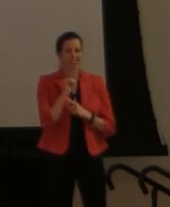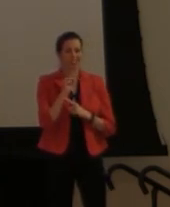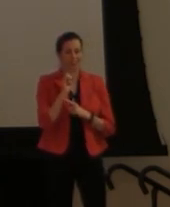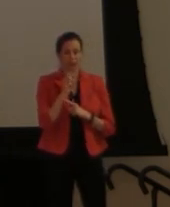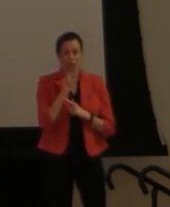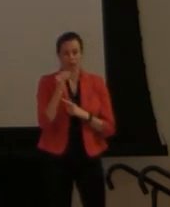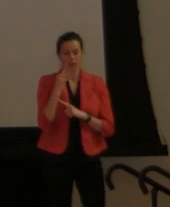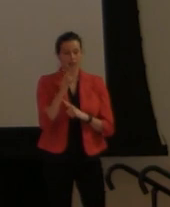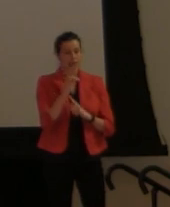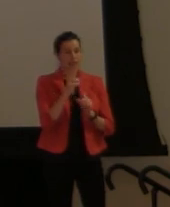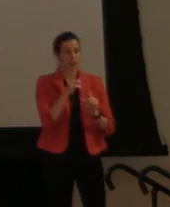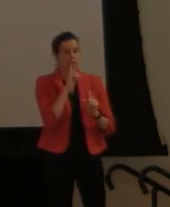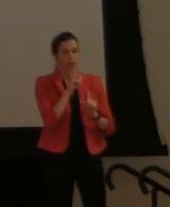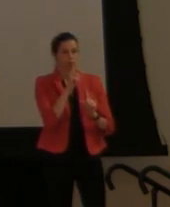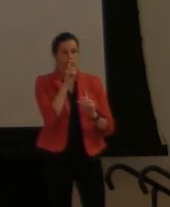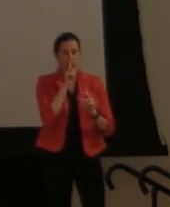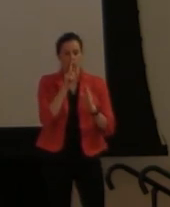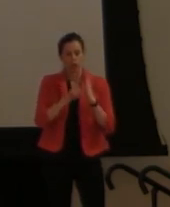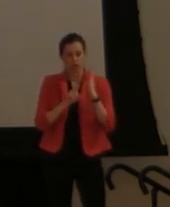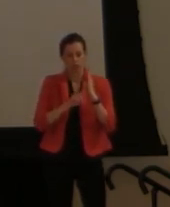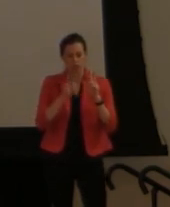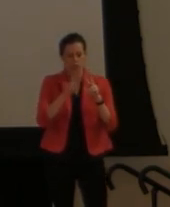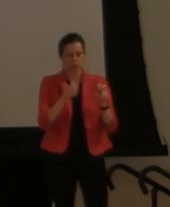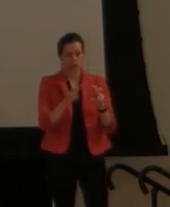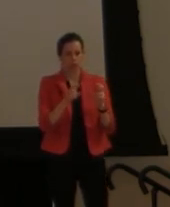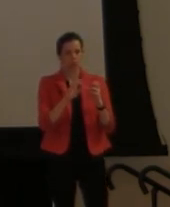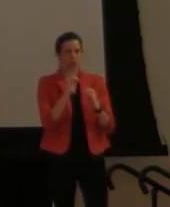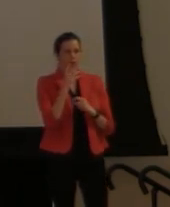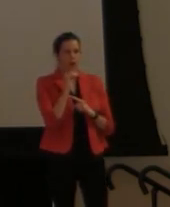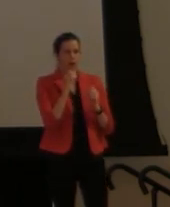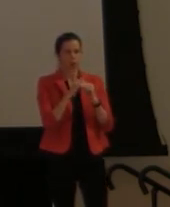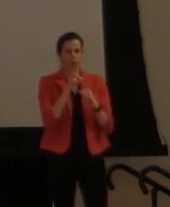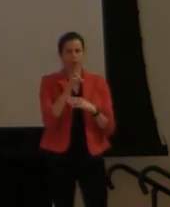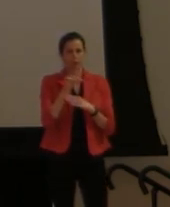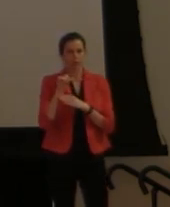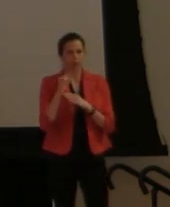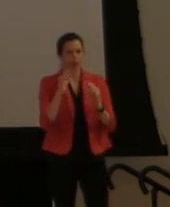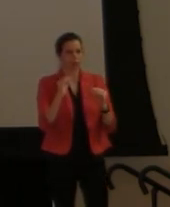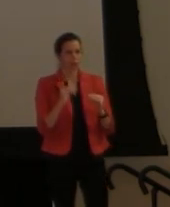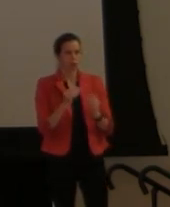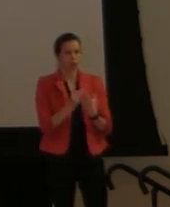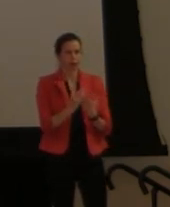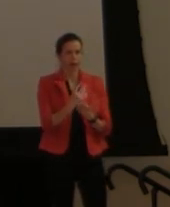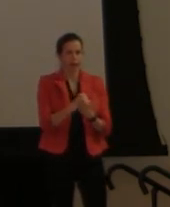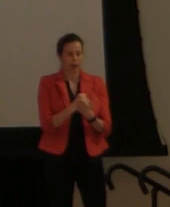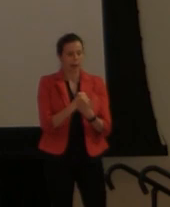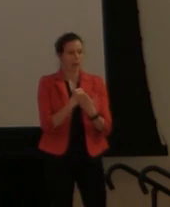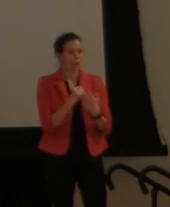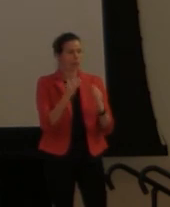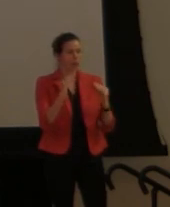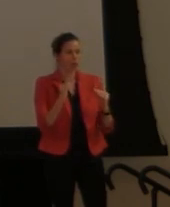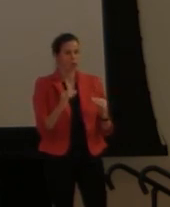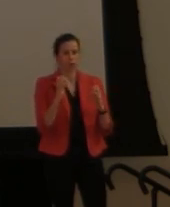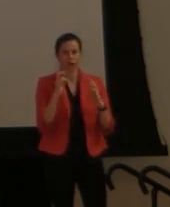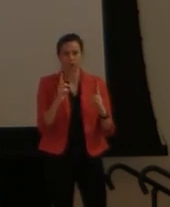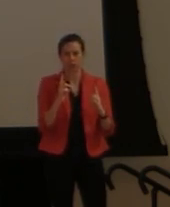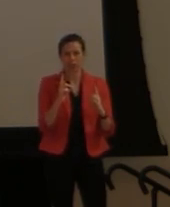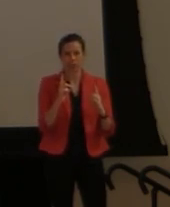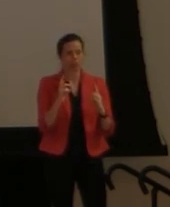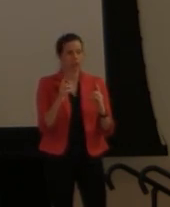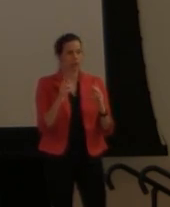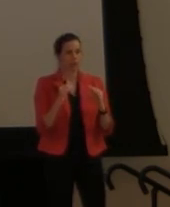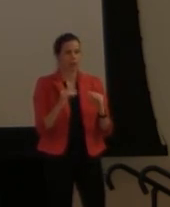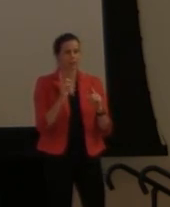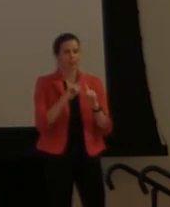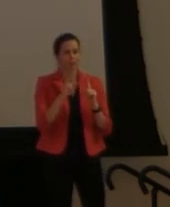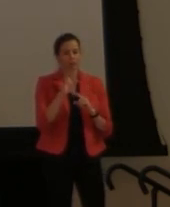to take a look at how Ohioans with disabilities, low-income Ohioans, Ohioans with low educational attainment, and different racial